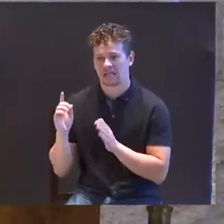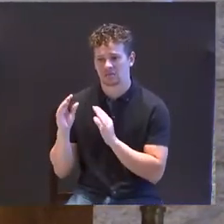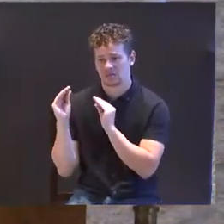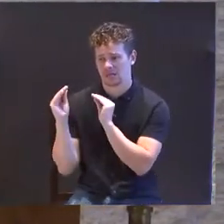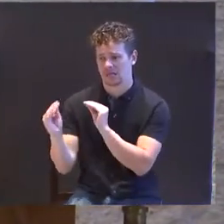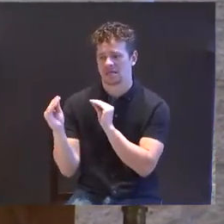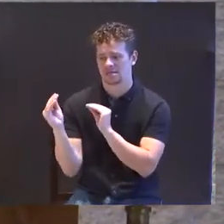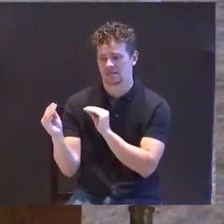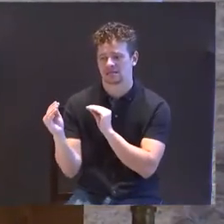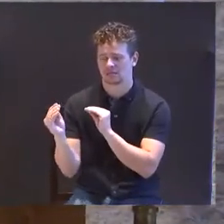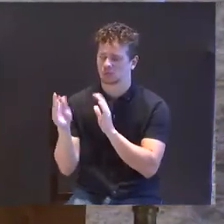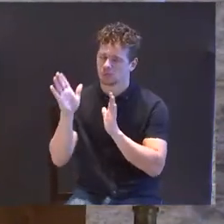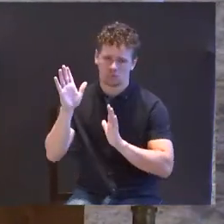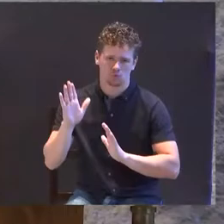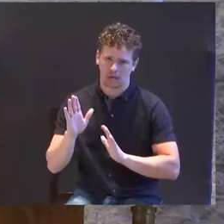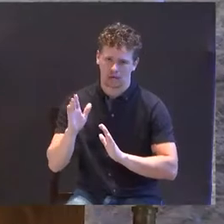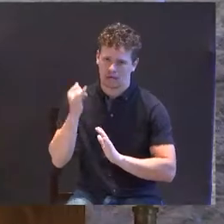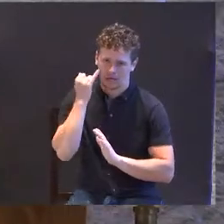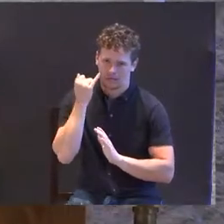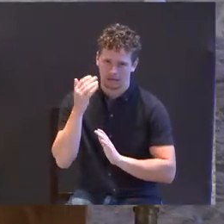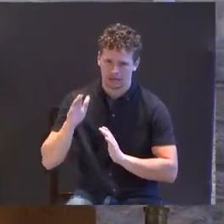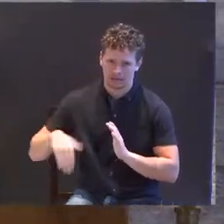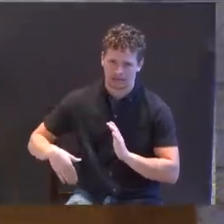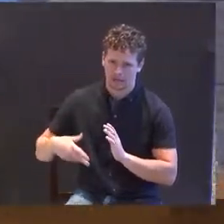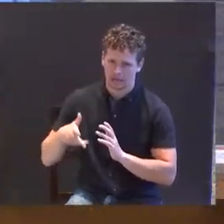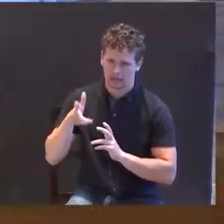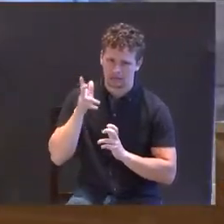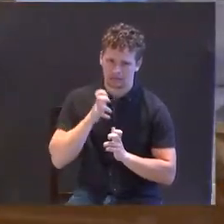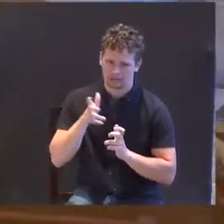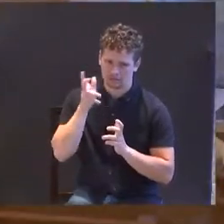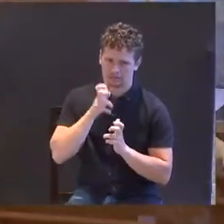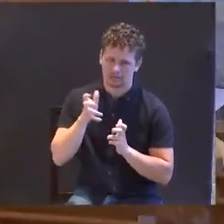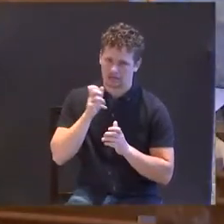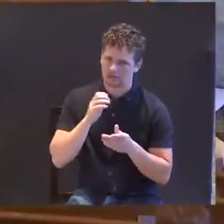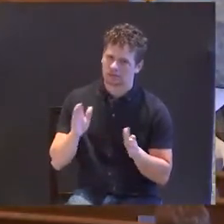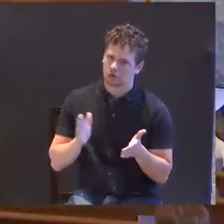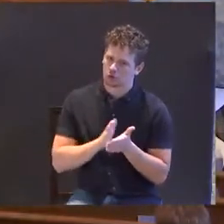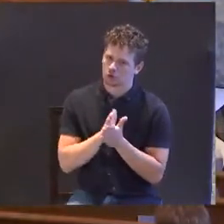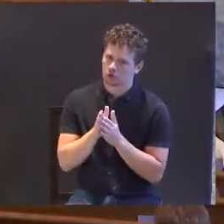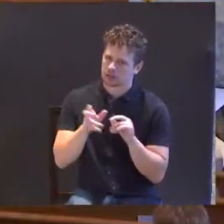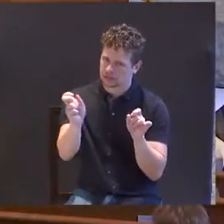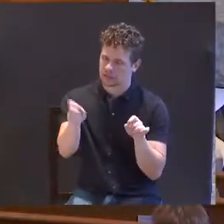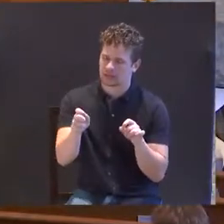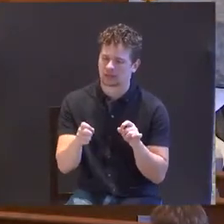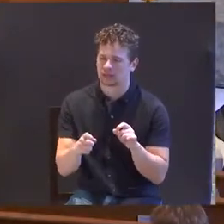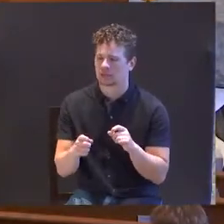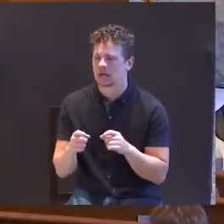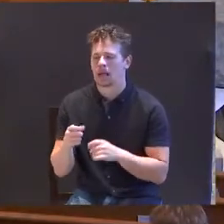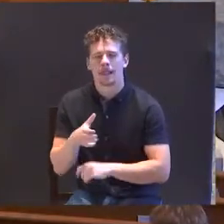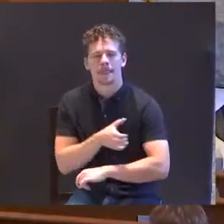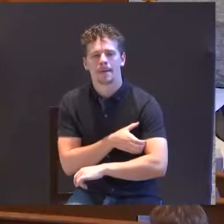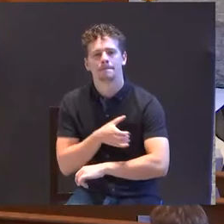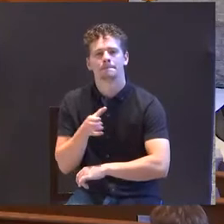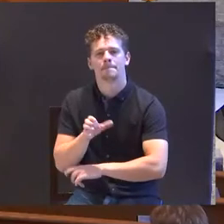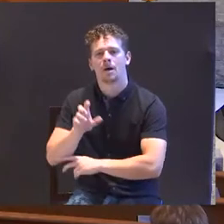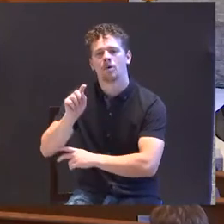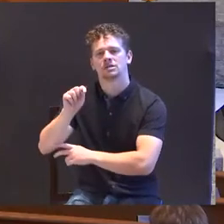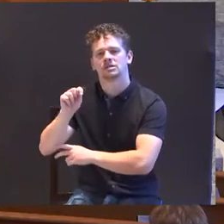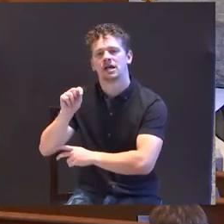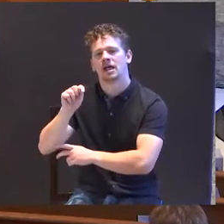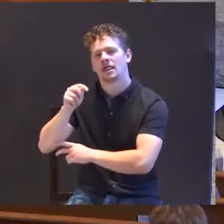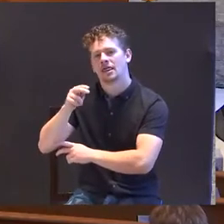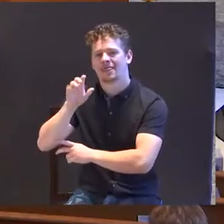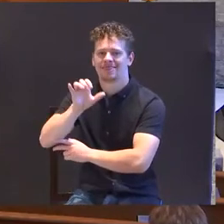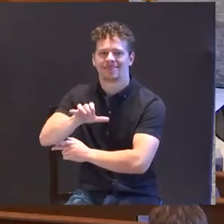But last week, Reverend Toni introduced a book that I was not familiar with, The Powers That Be by Walter Wink. Walter Wink